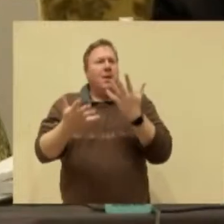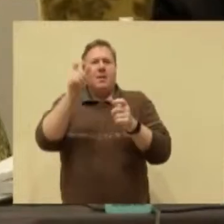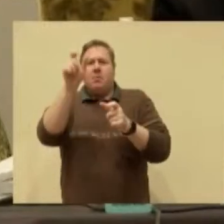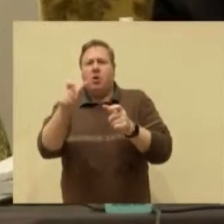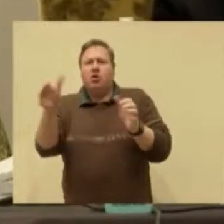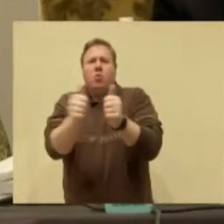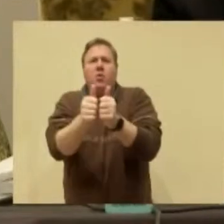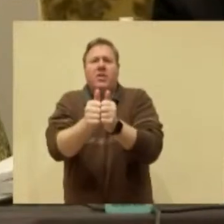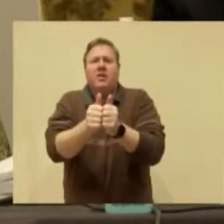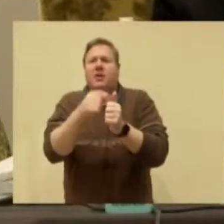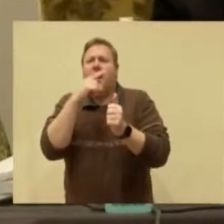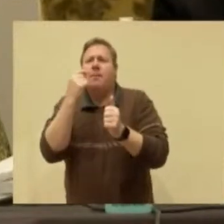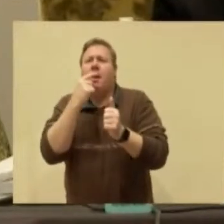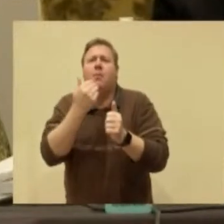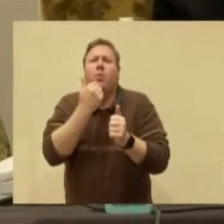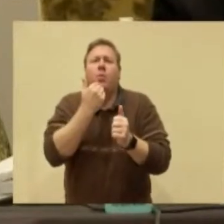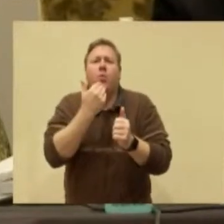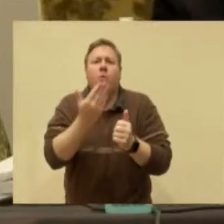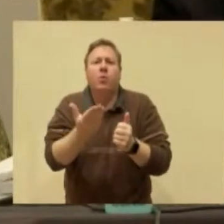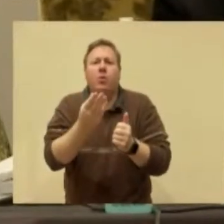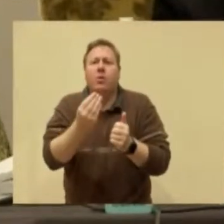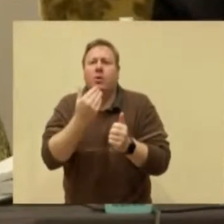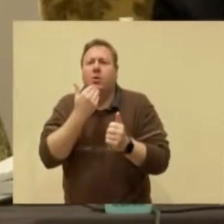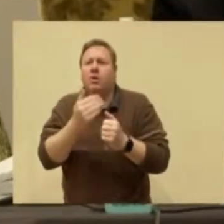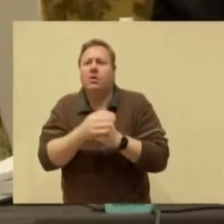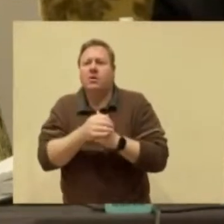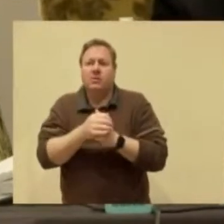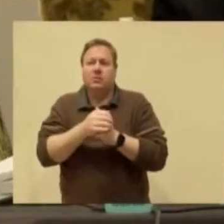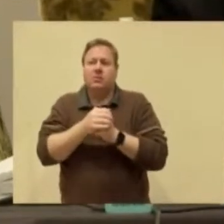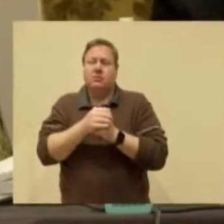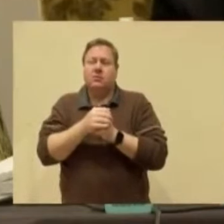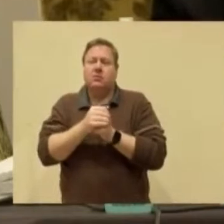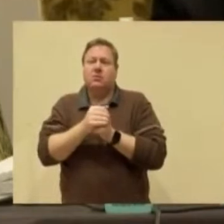can we get the name chain